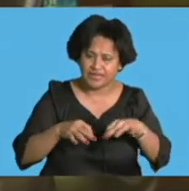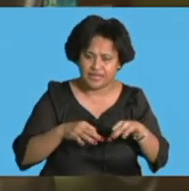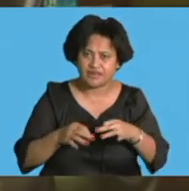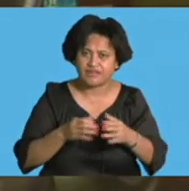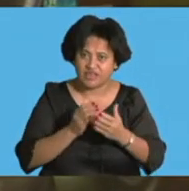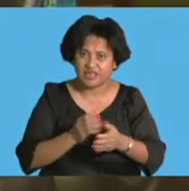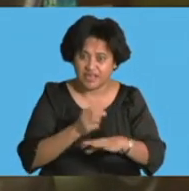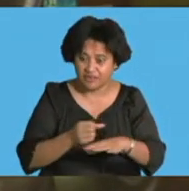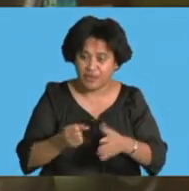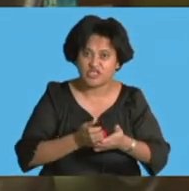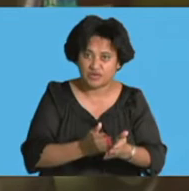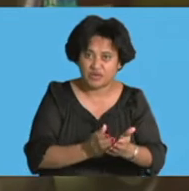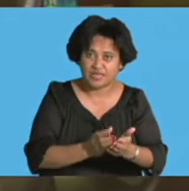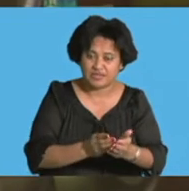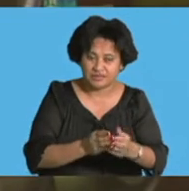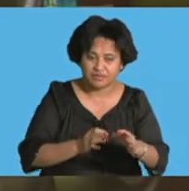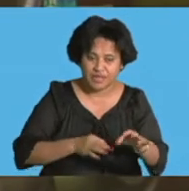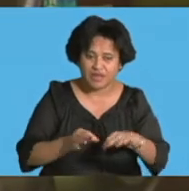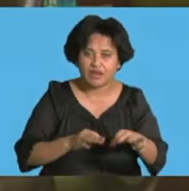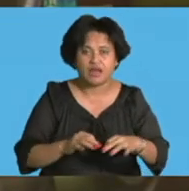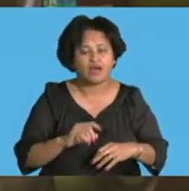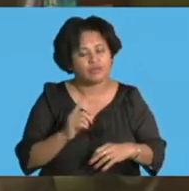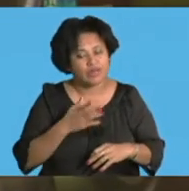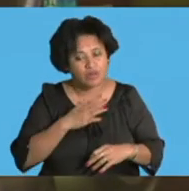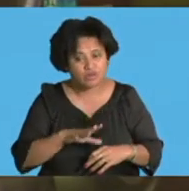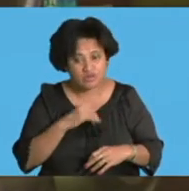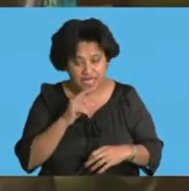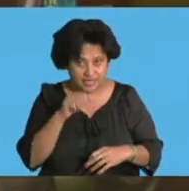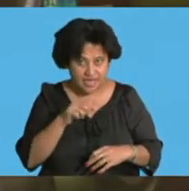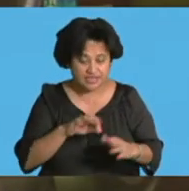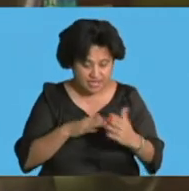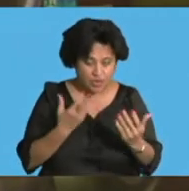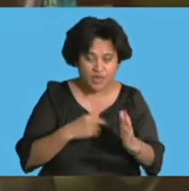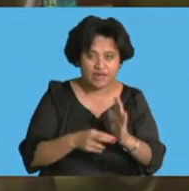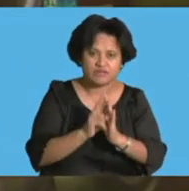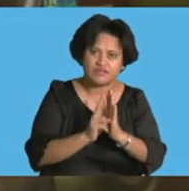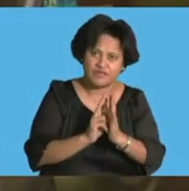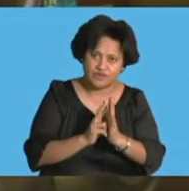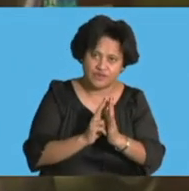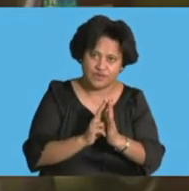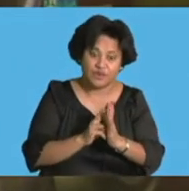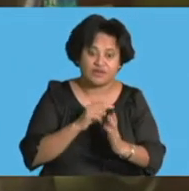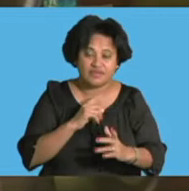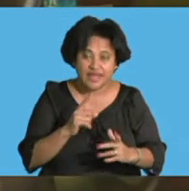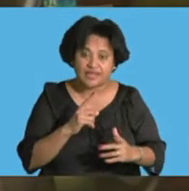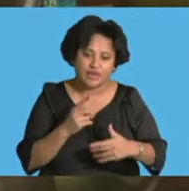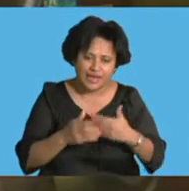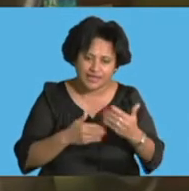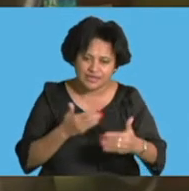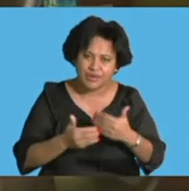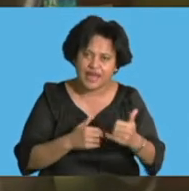honourable member that there is a current review on the government shipping scheme which will justify the proposed